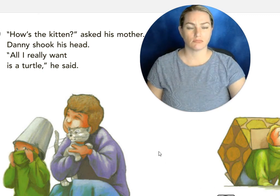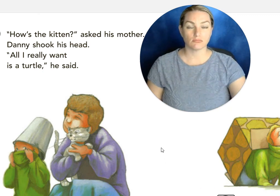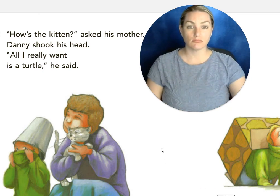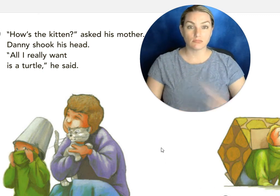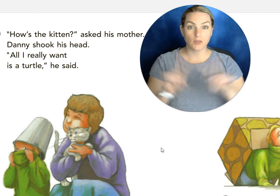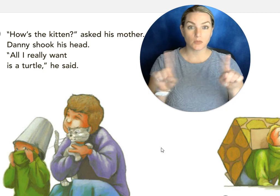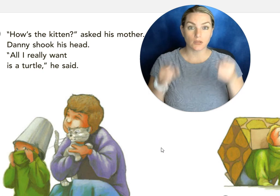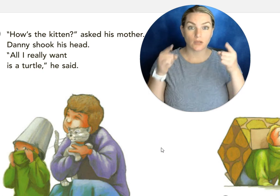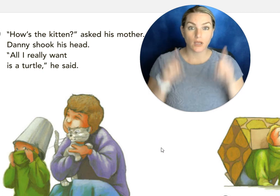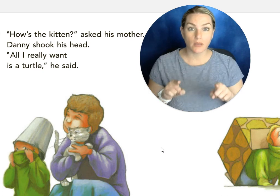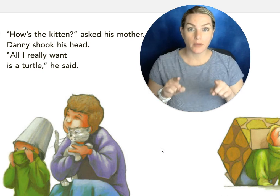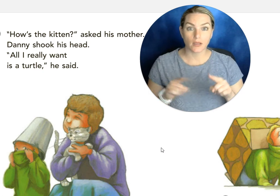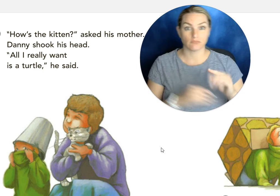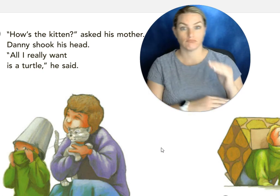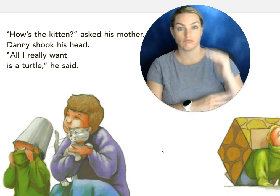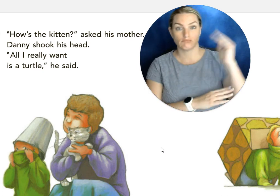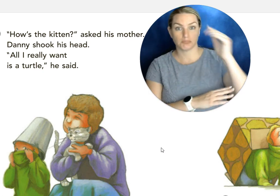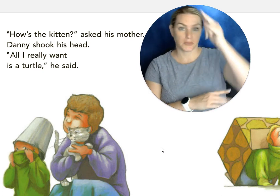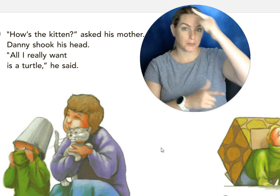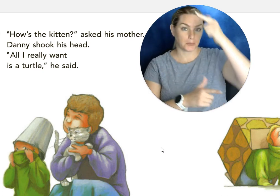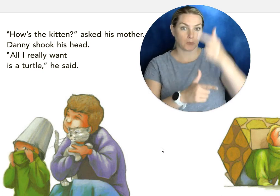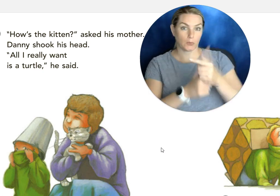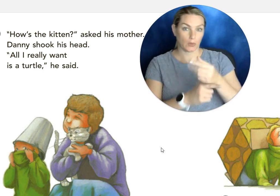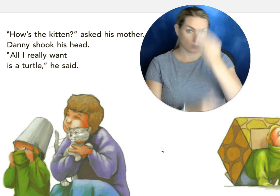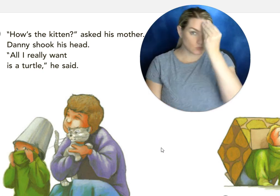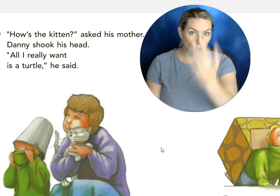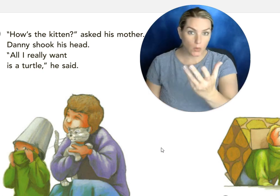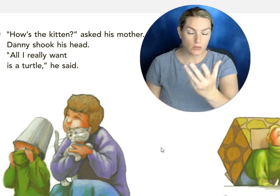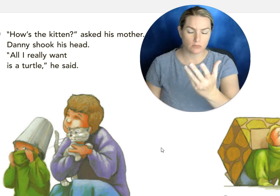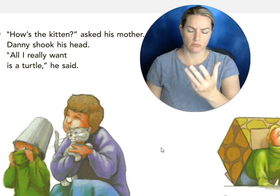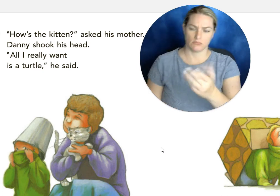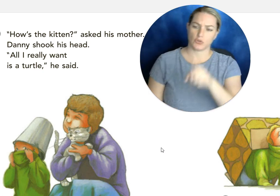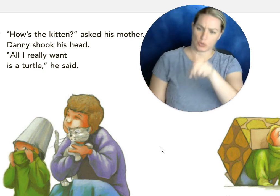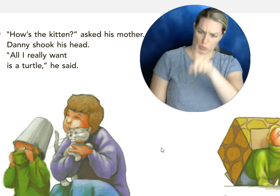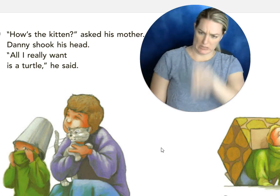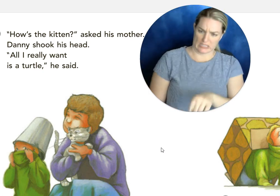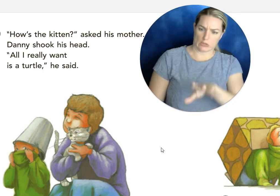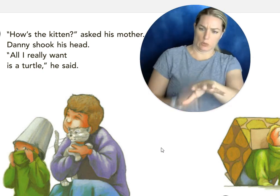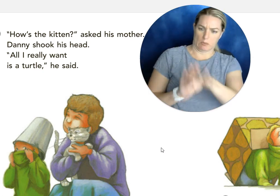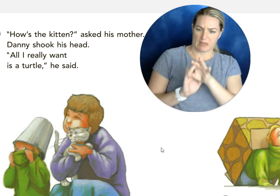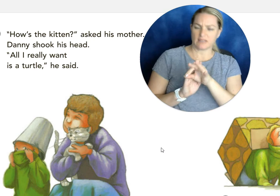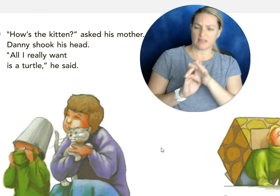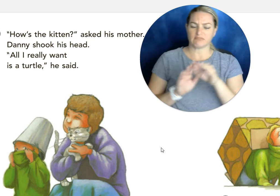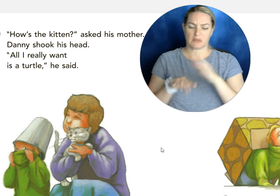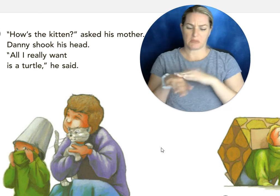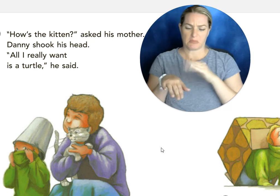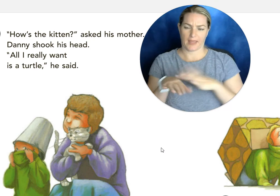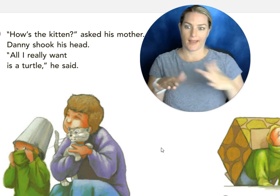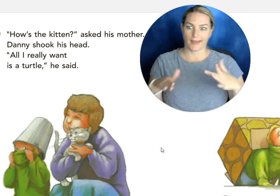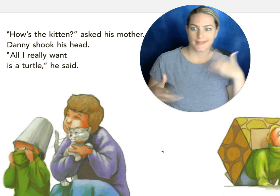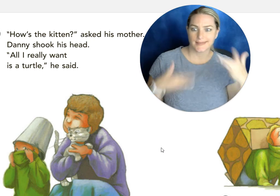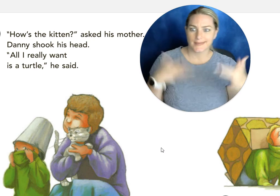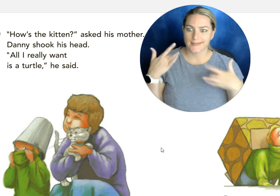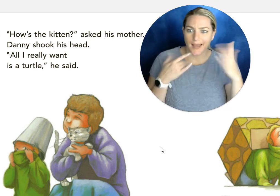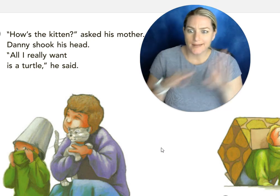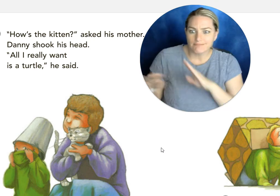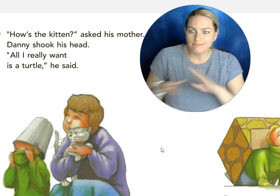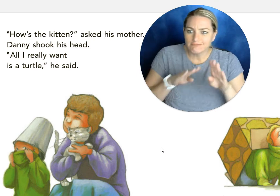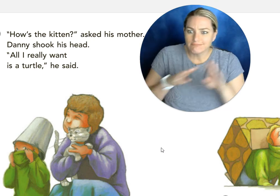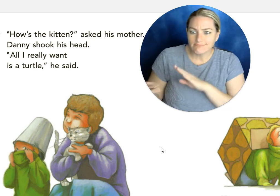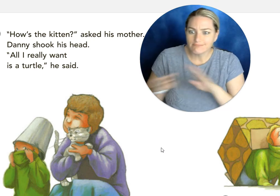But instead, his big brother said, "You ought to pick a pet more exciting than that." So he